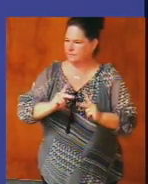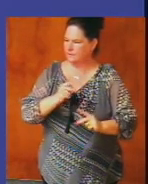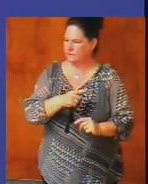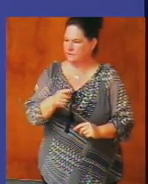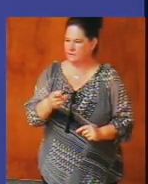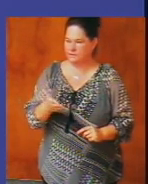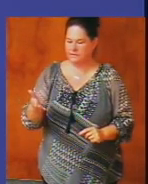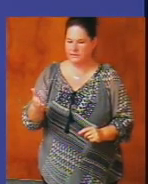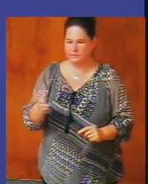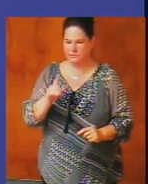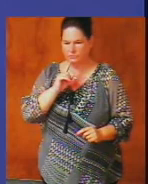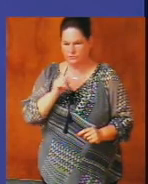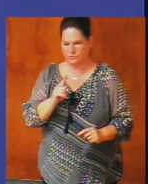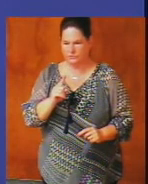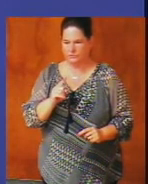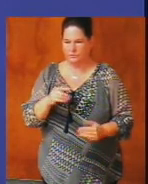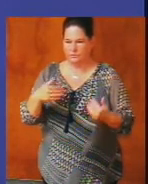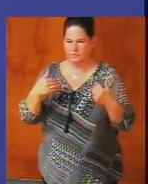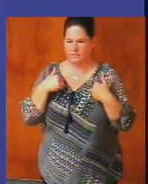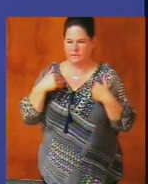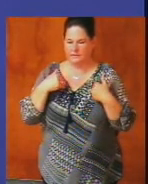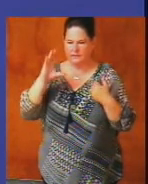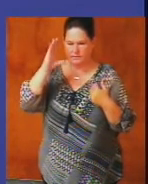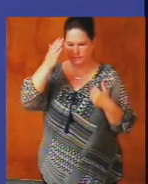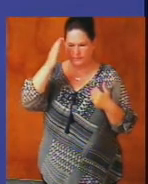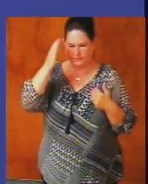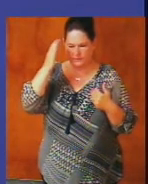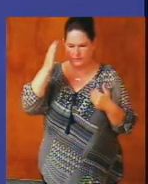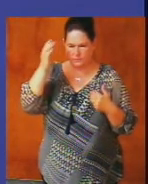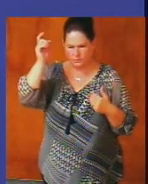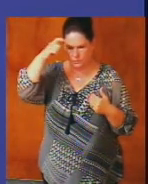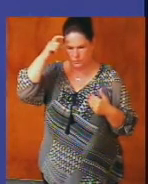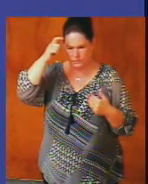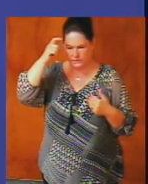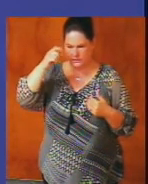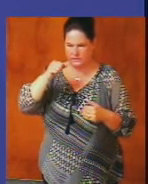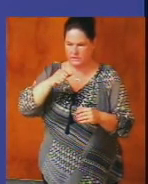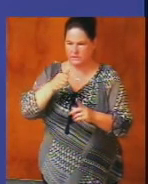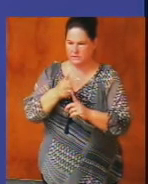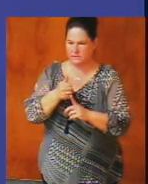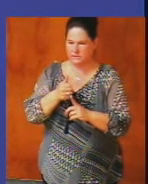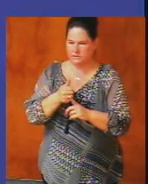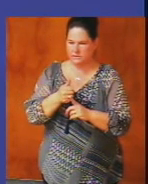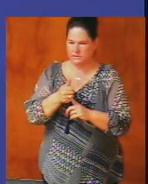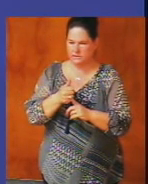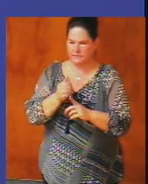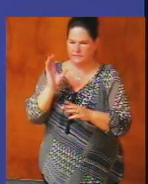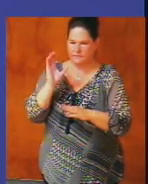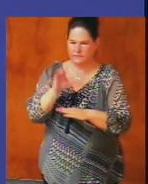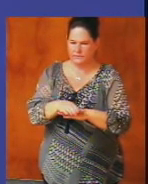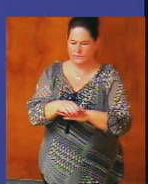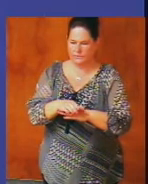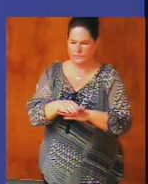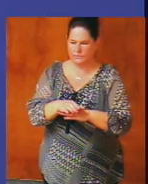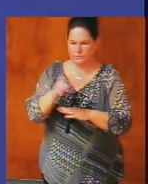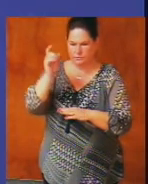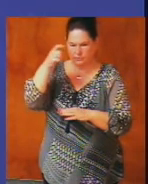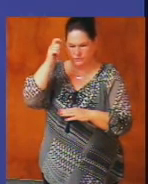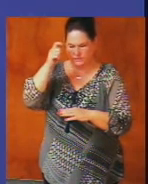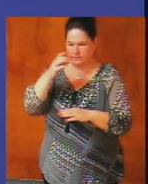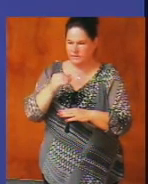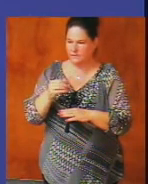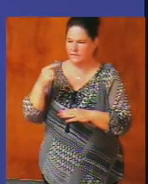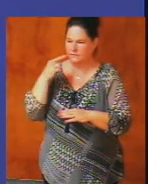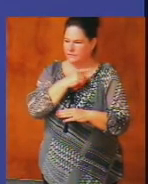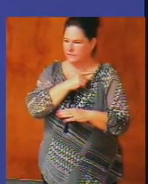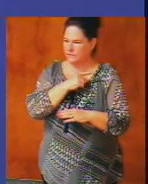things indeed have an appearance of wisdom in self-imposed religion, false humility, and neglect